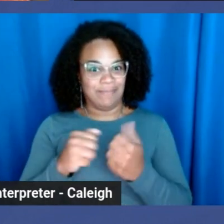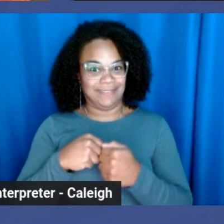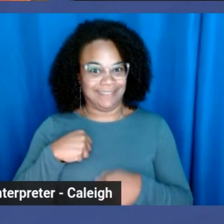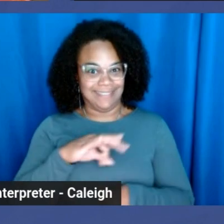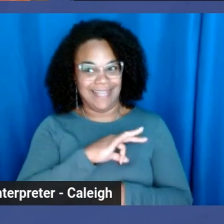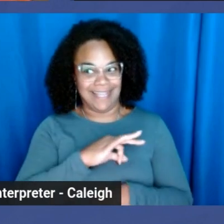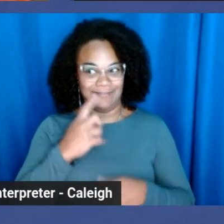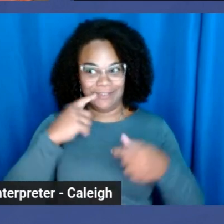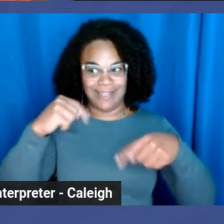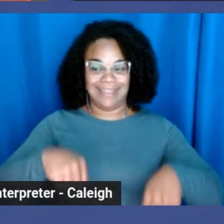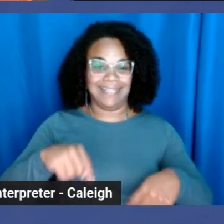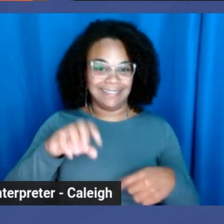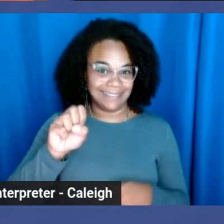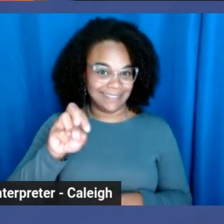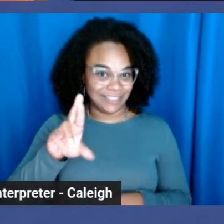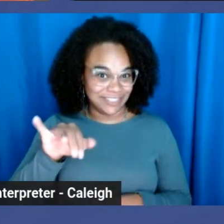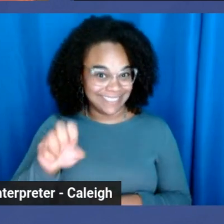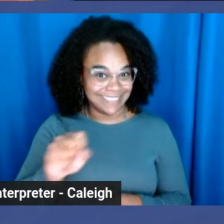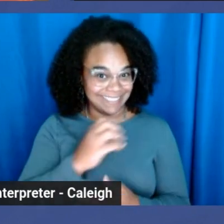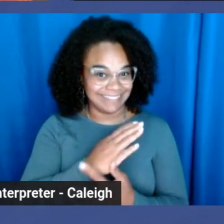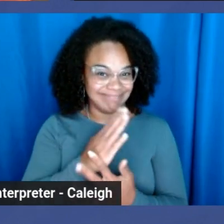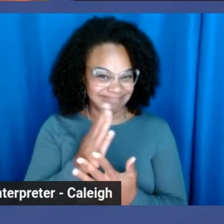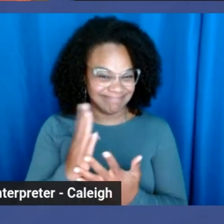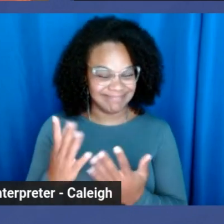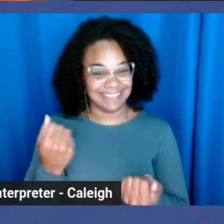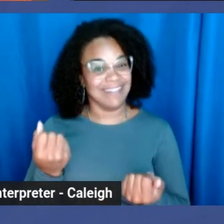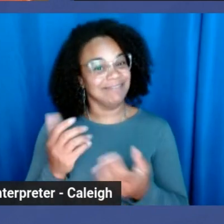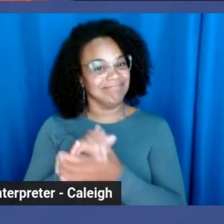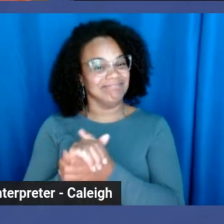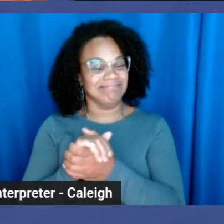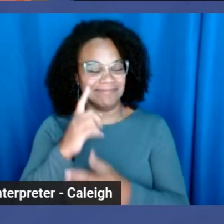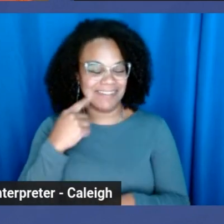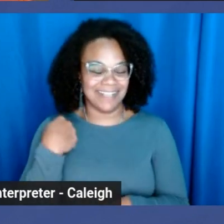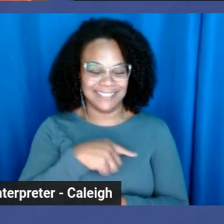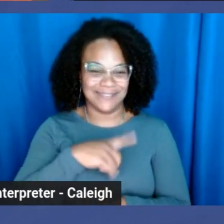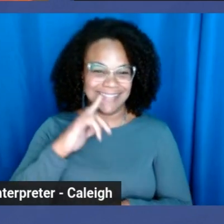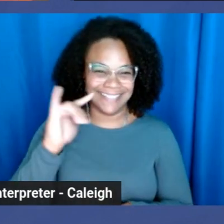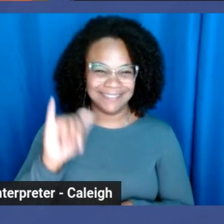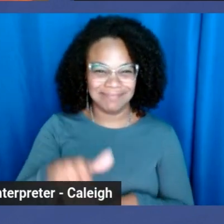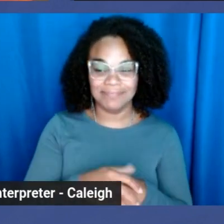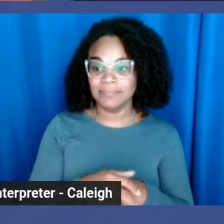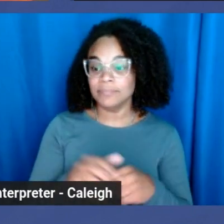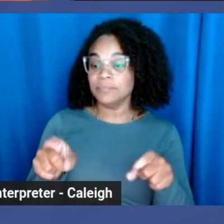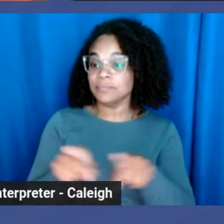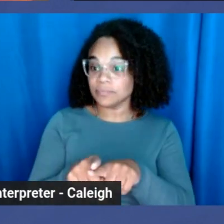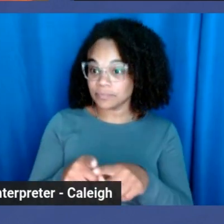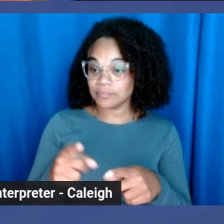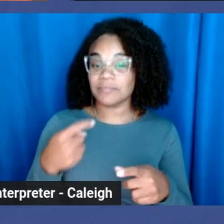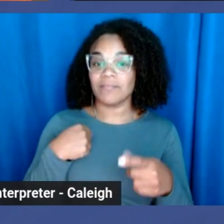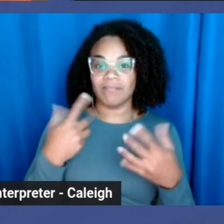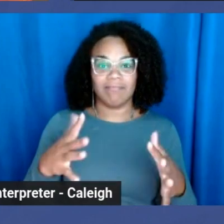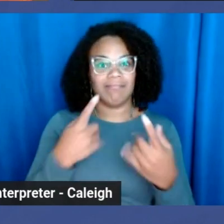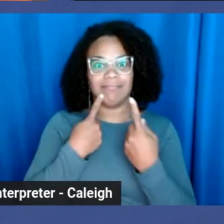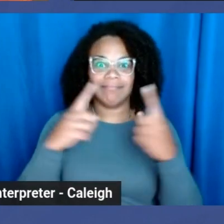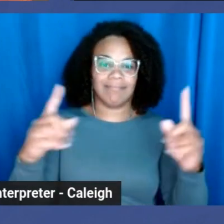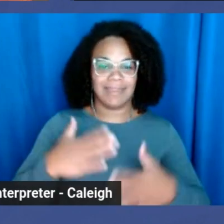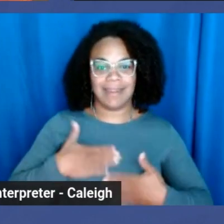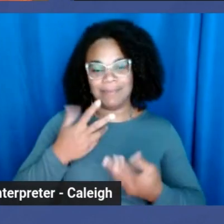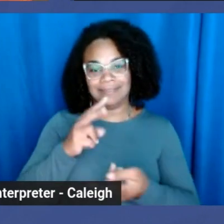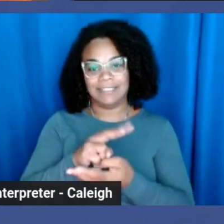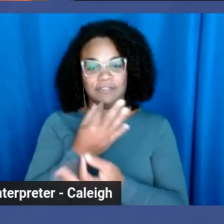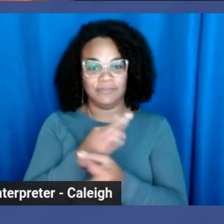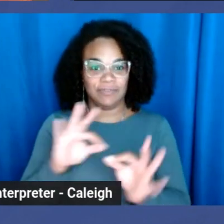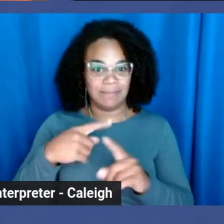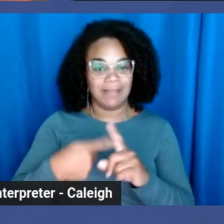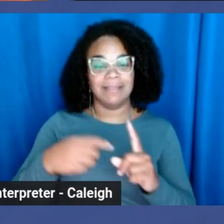series, so hats off to us for that. I also want to mention, I said it, Happy Sexual Freedom Month. September is